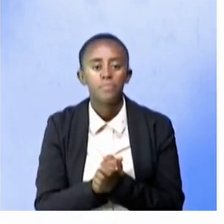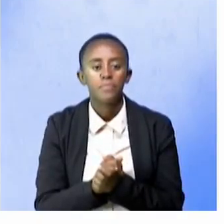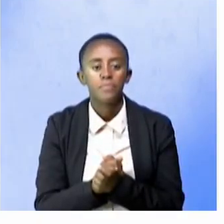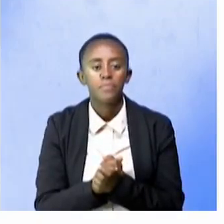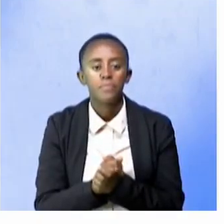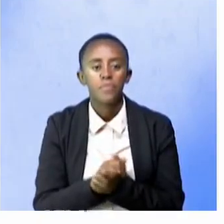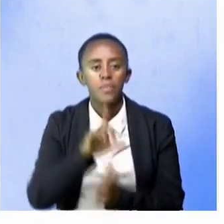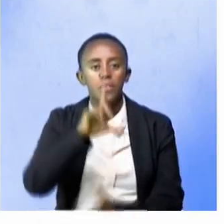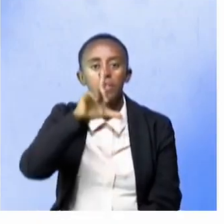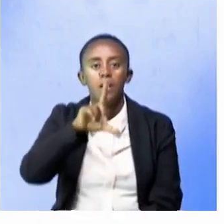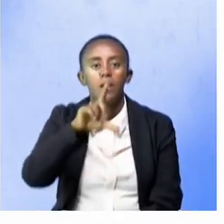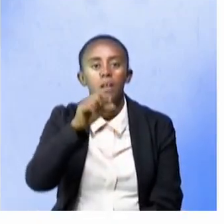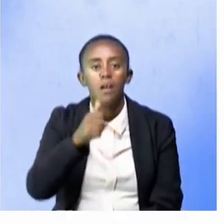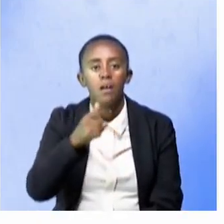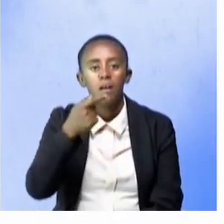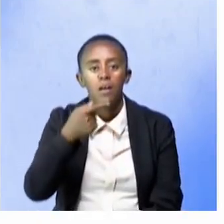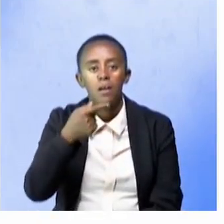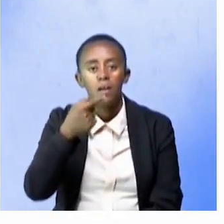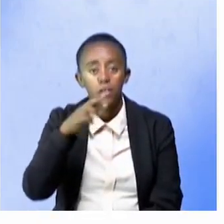Large. What?